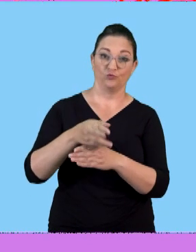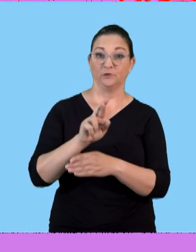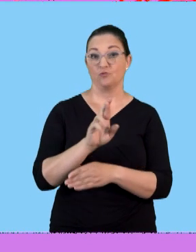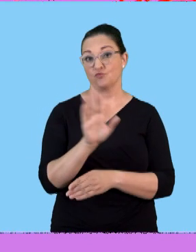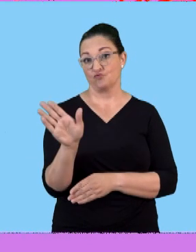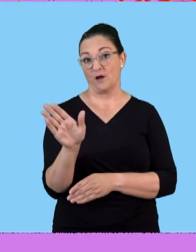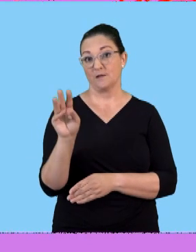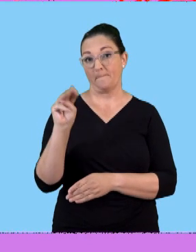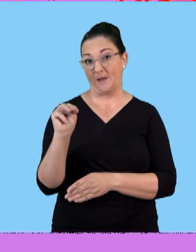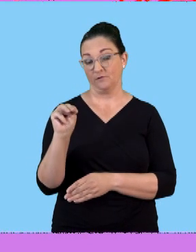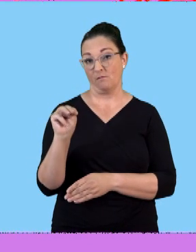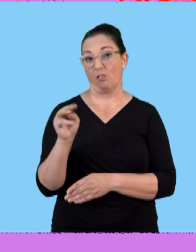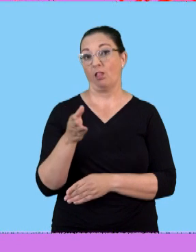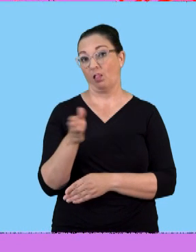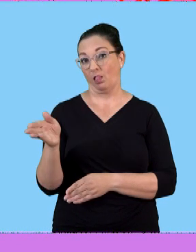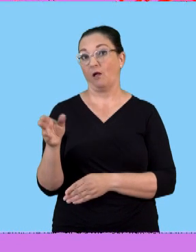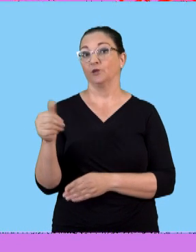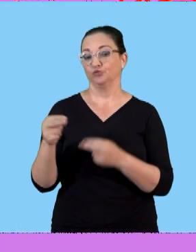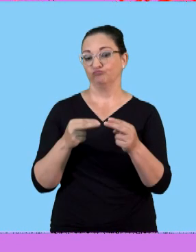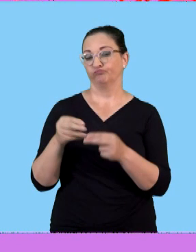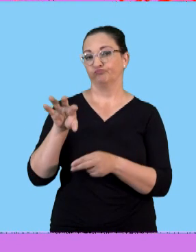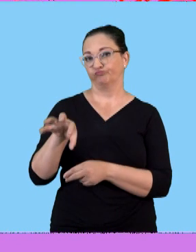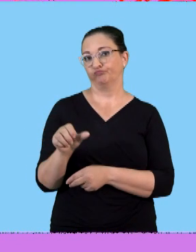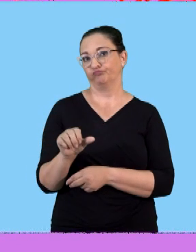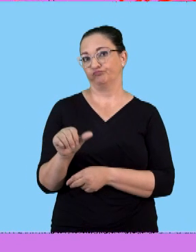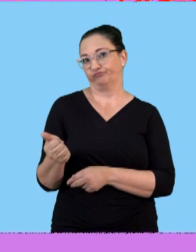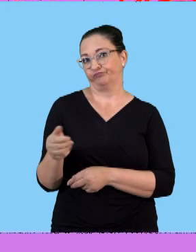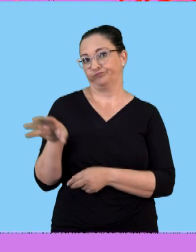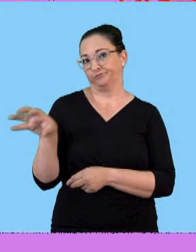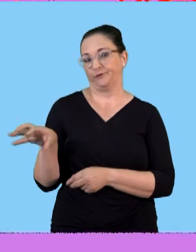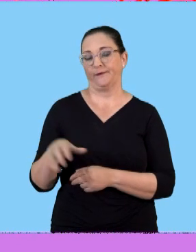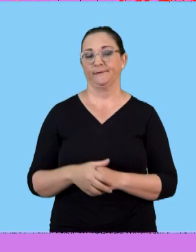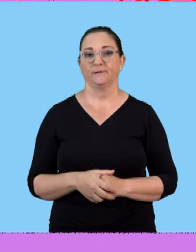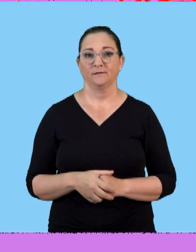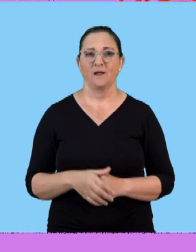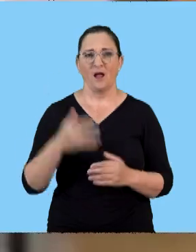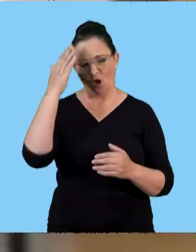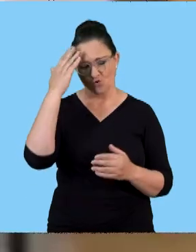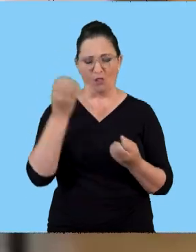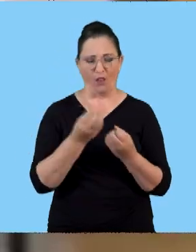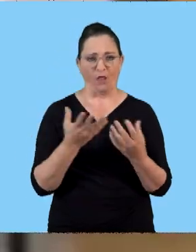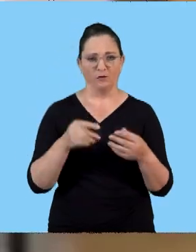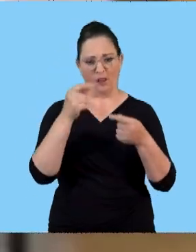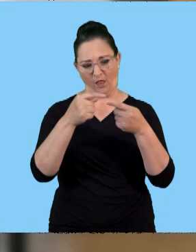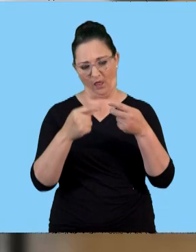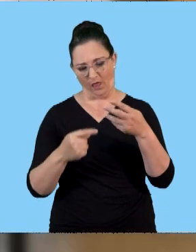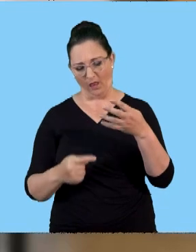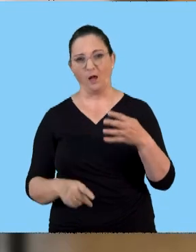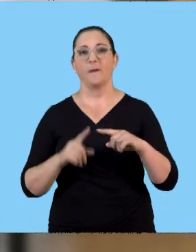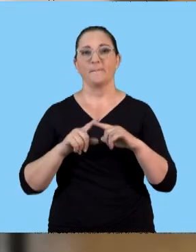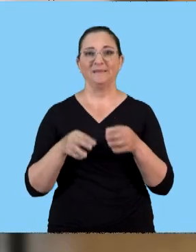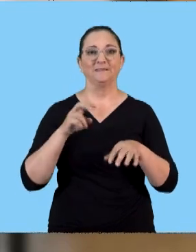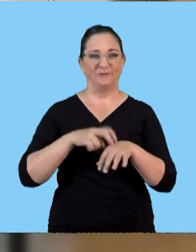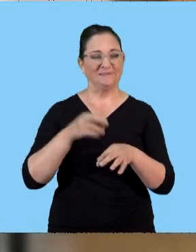turn right into Mendelssohn Street, and then the shopping center will be on a right-hand side. I know it's a mouthful, but remember it